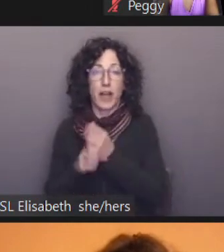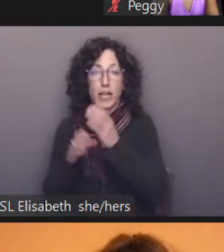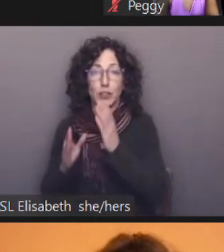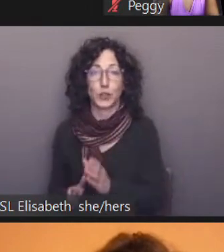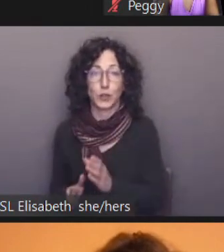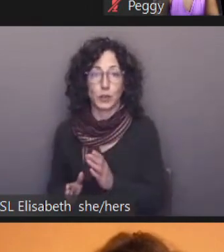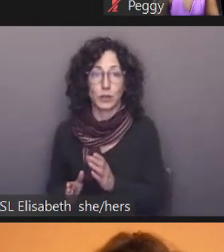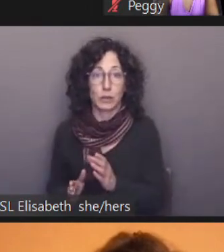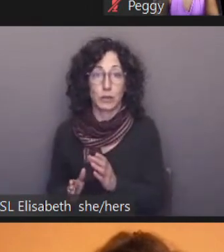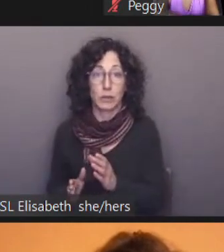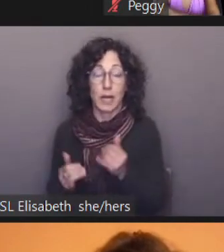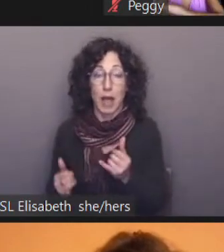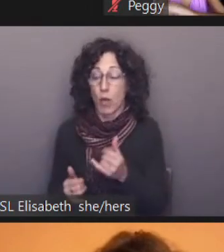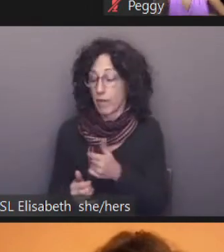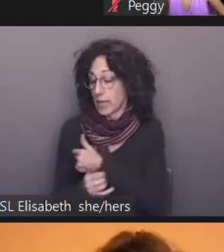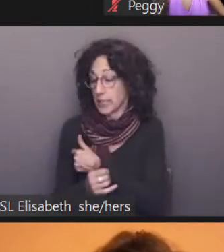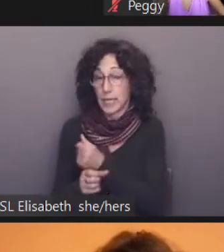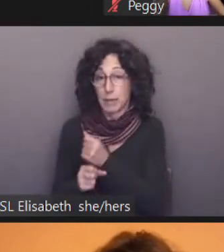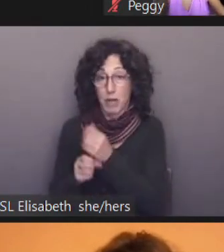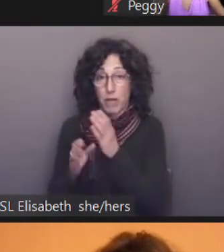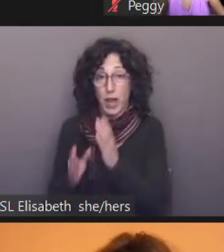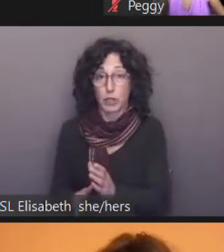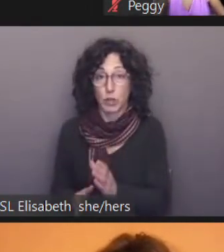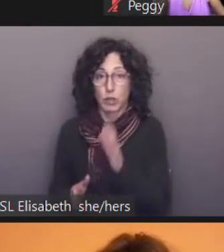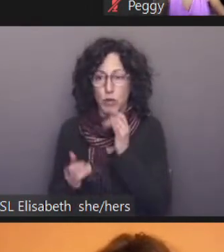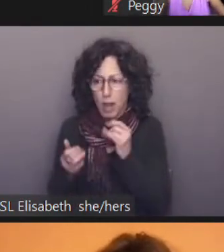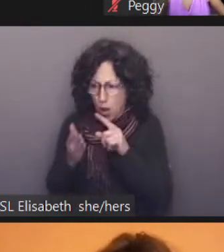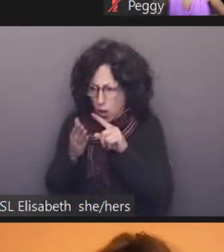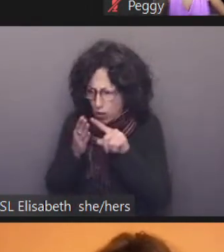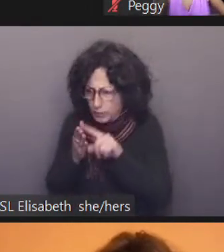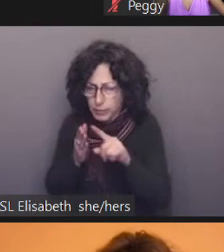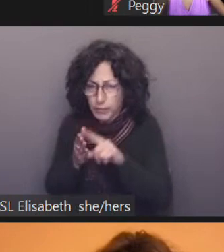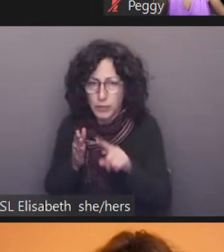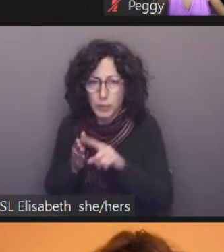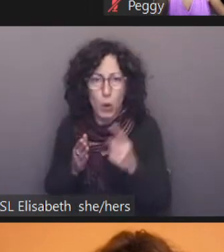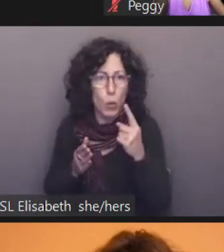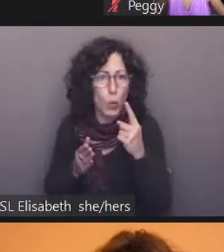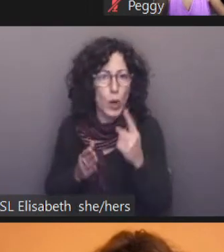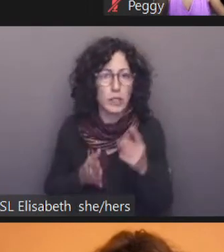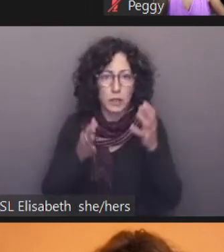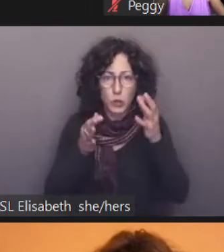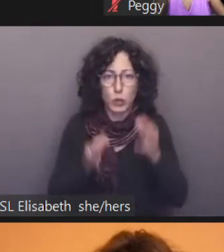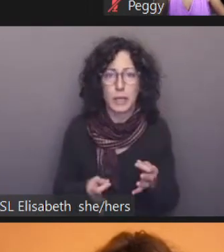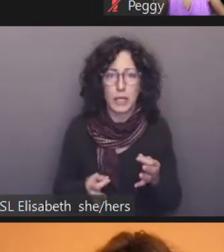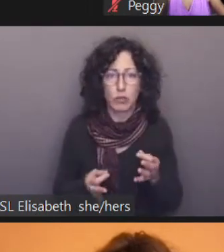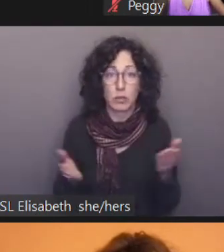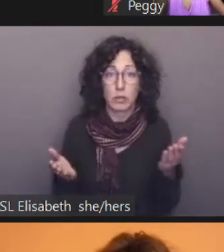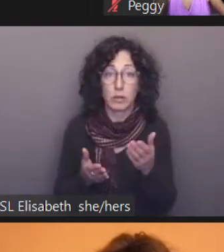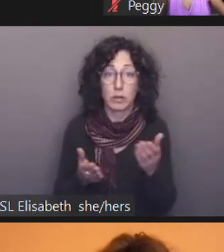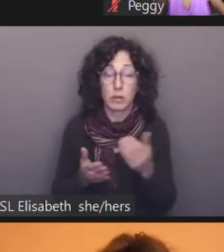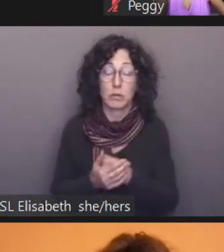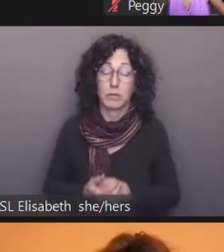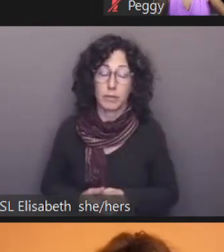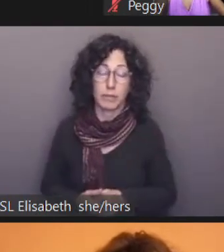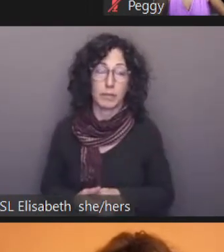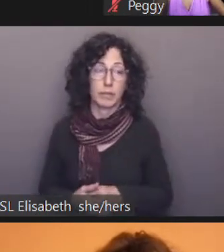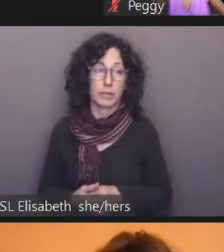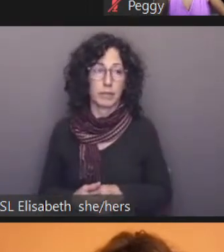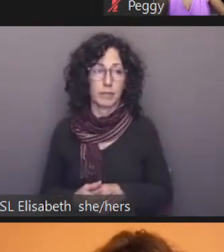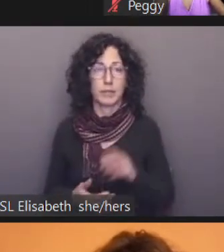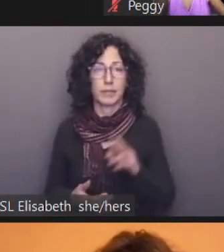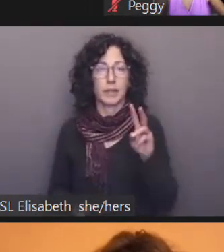looking into. And I think one of the things that determines it is the existence of variants, and